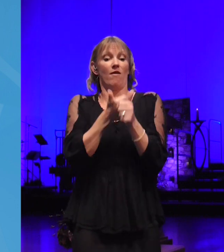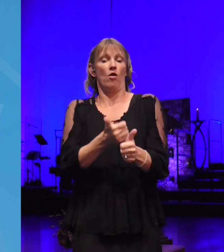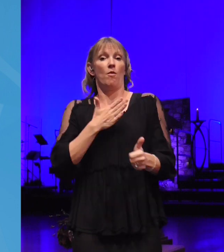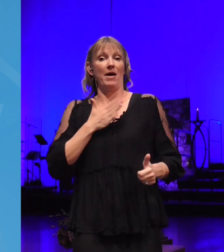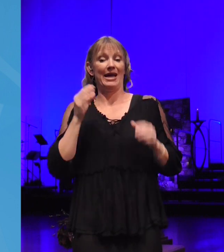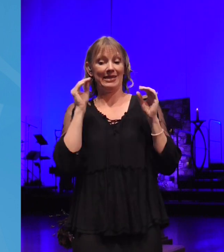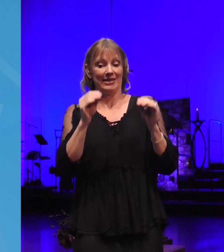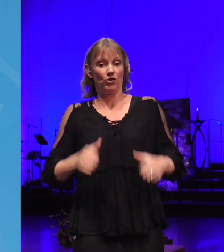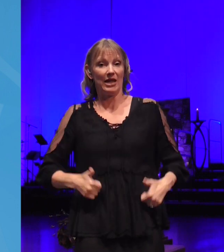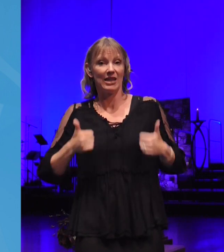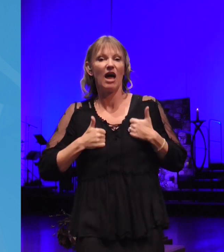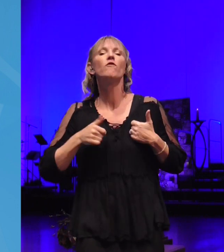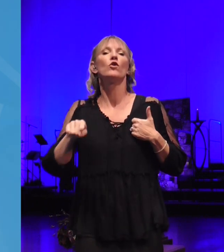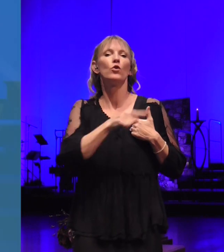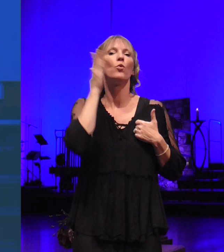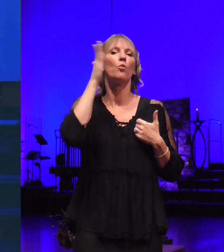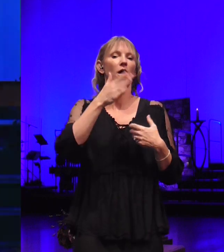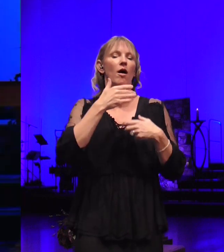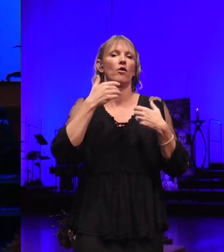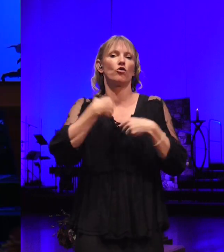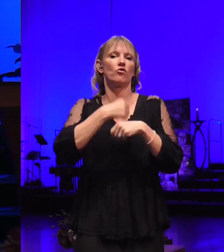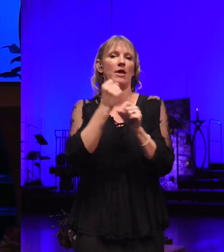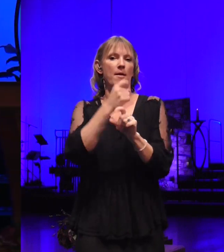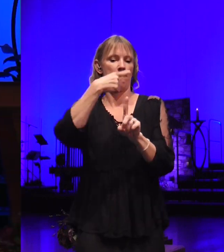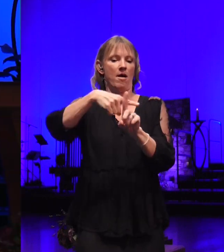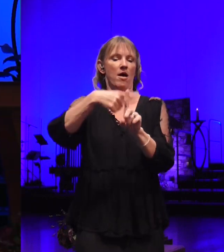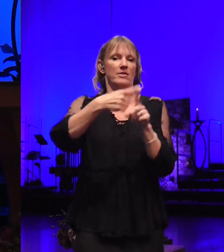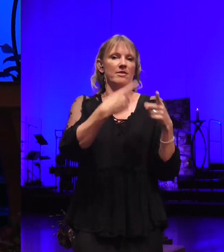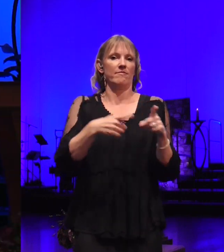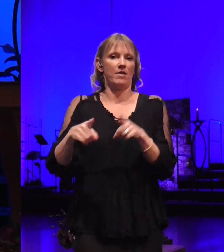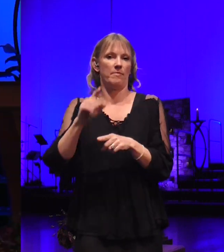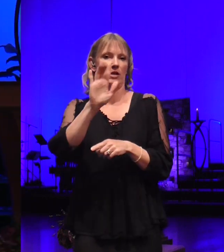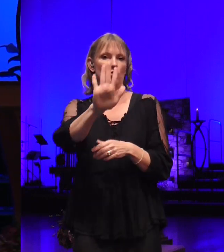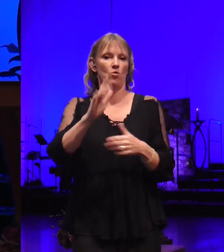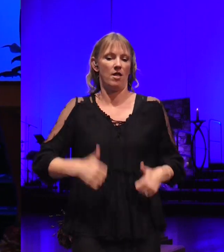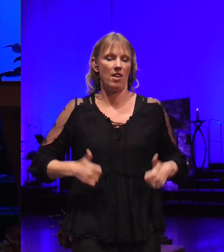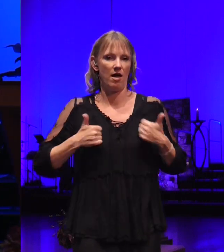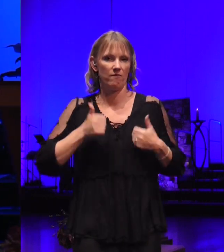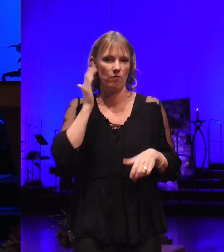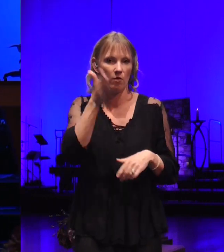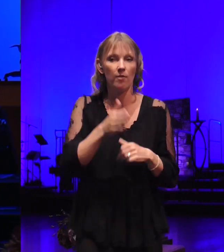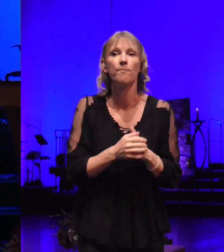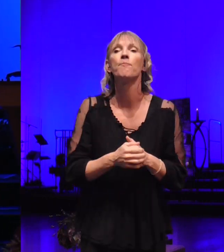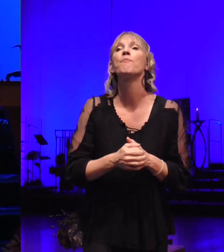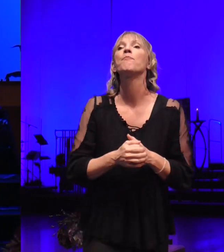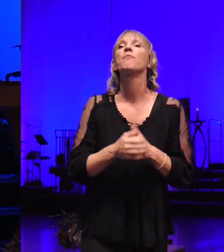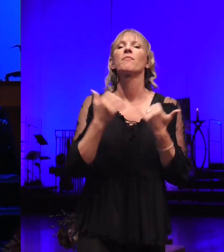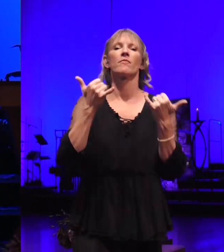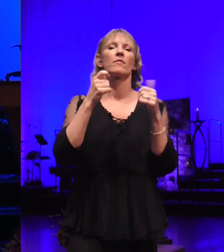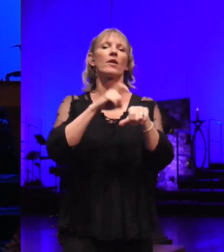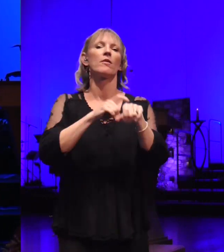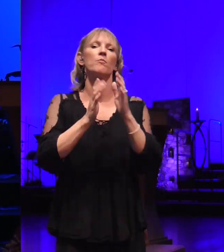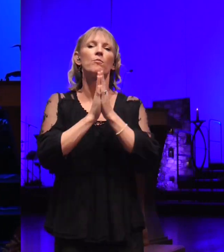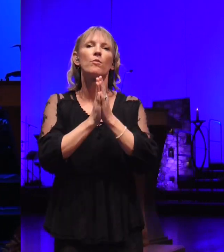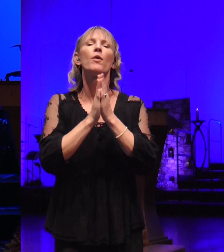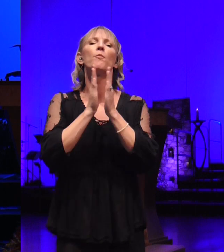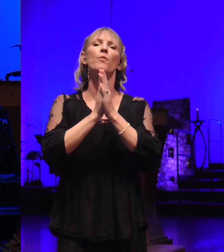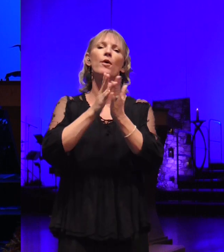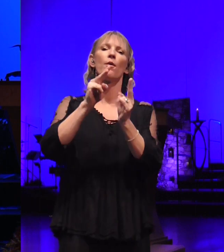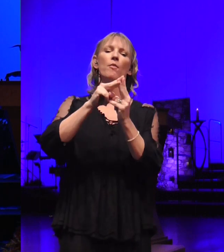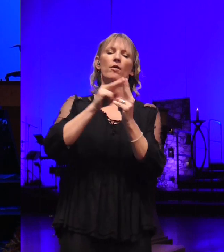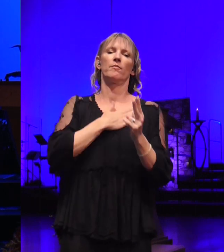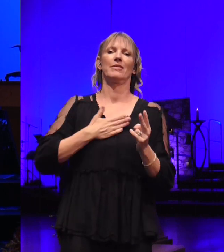bear much fruit. So just moving into prayer this morning, I invite any of our practitioner prayer partners